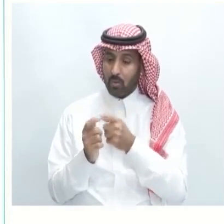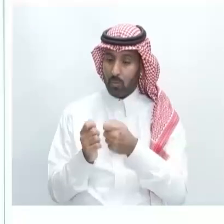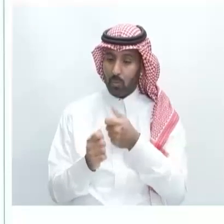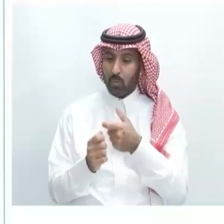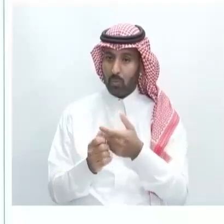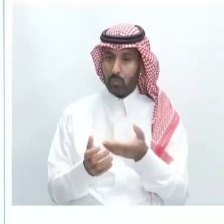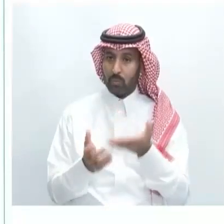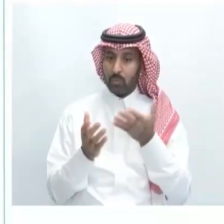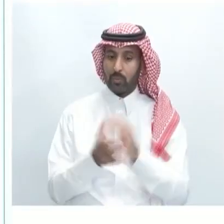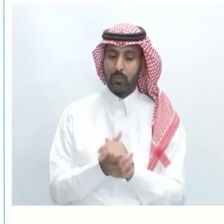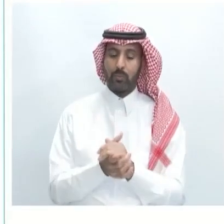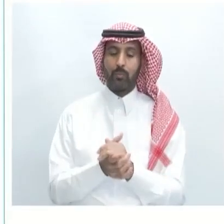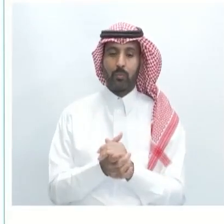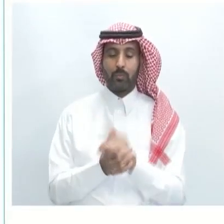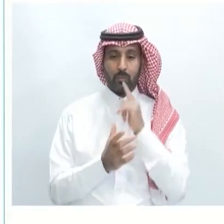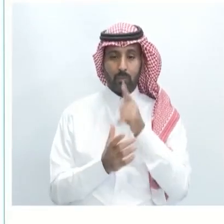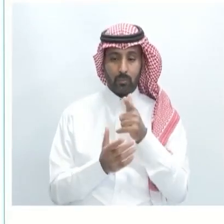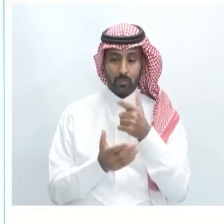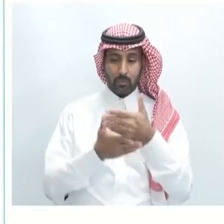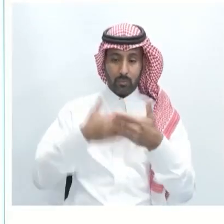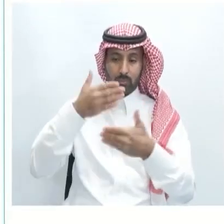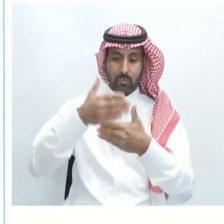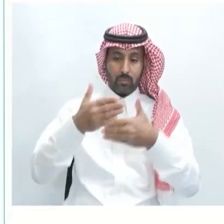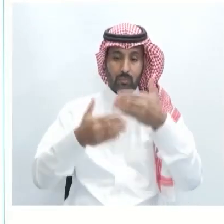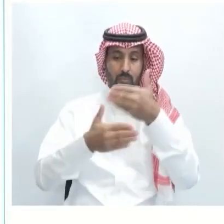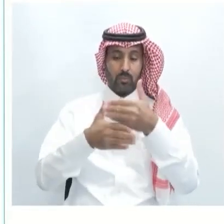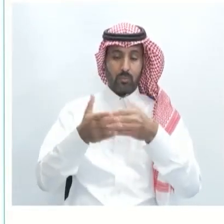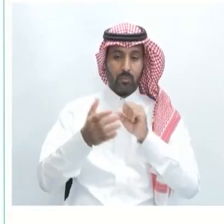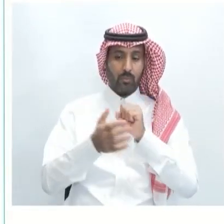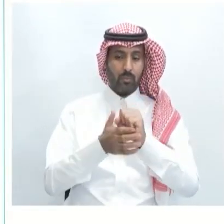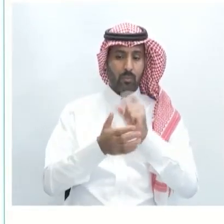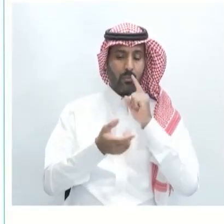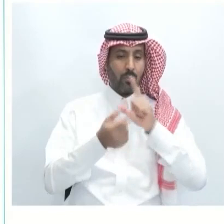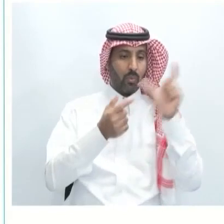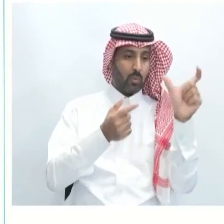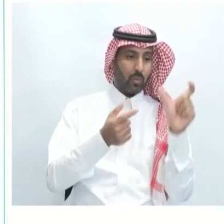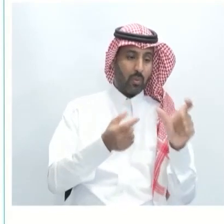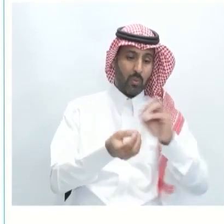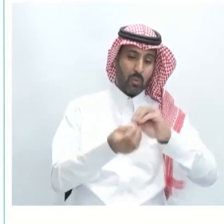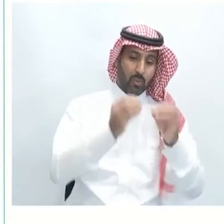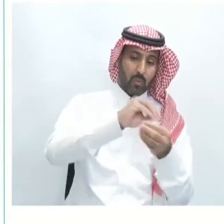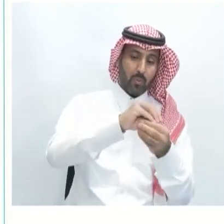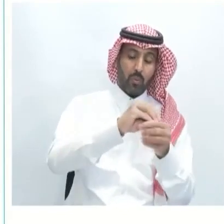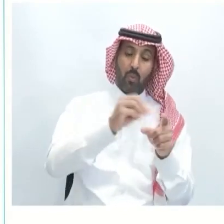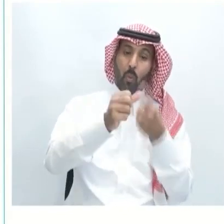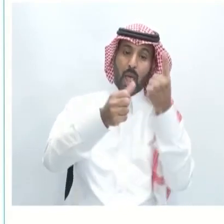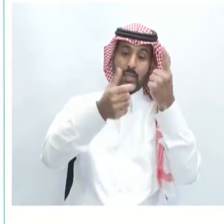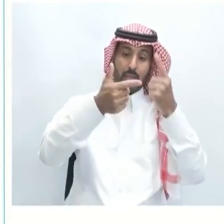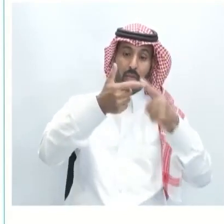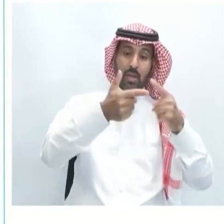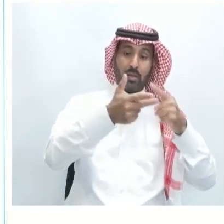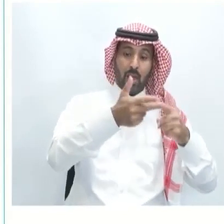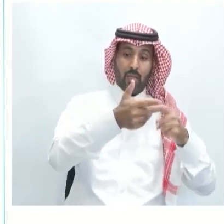money. So here's a language builder for you. Features of some of the transition words. Some features of the transition